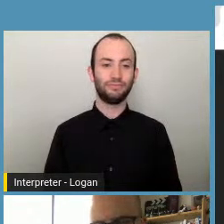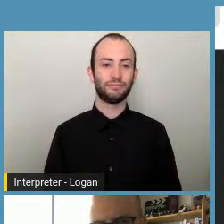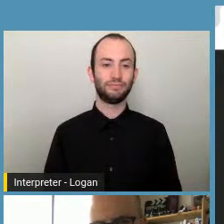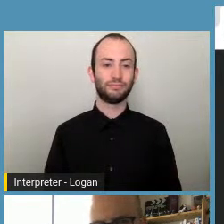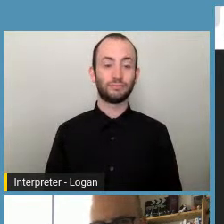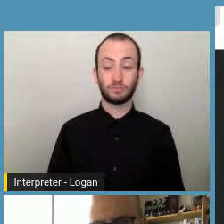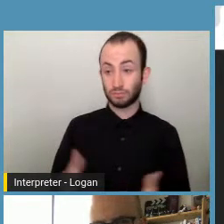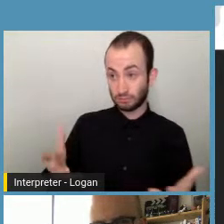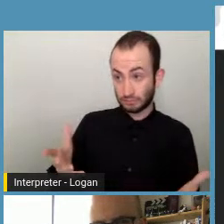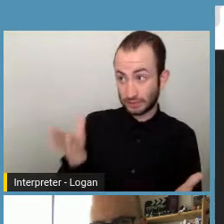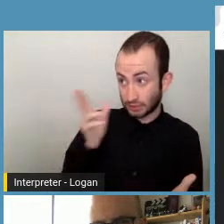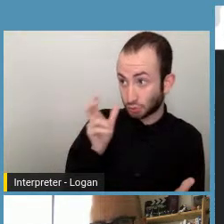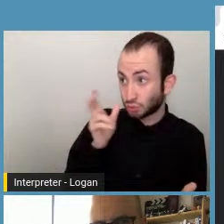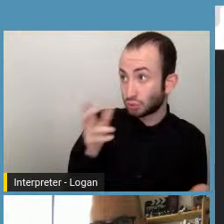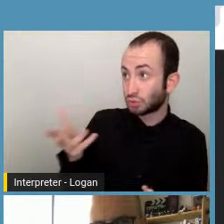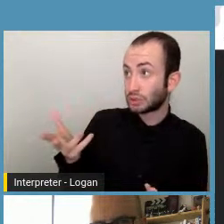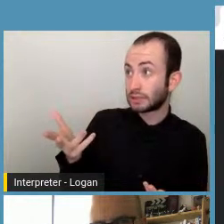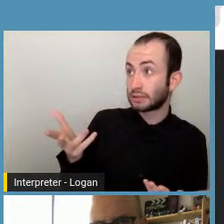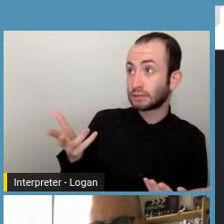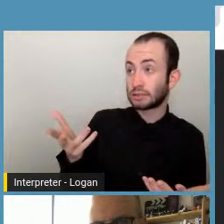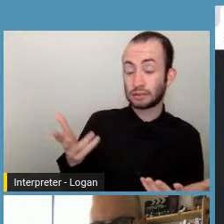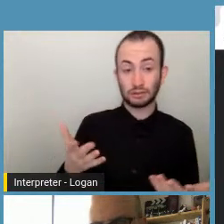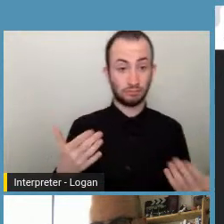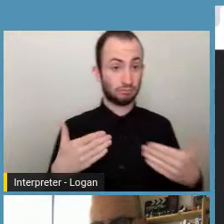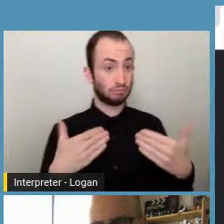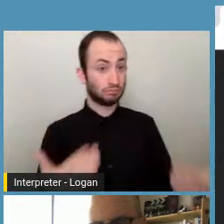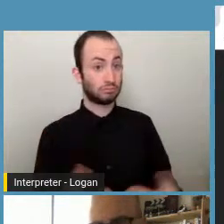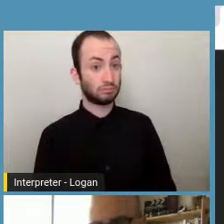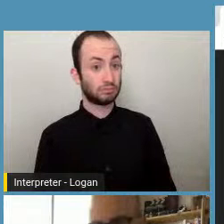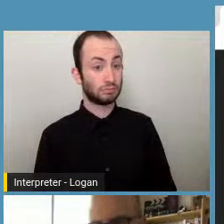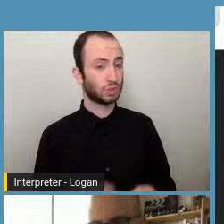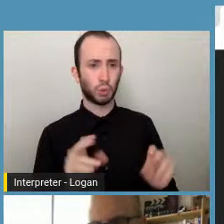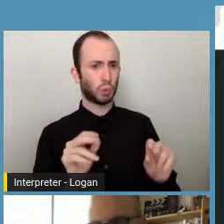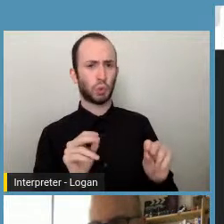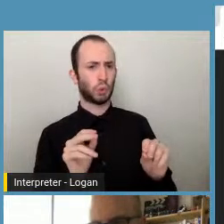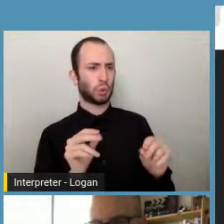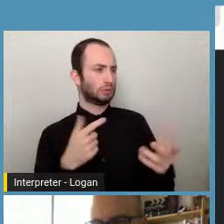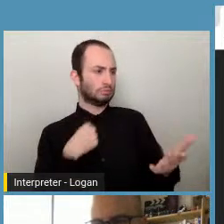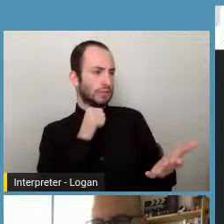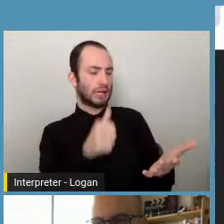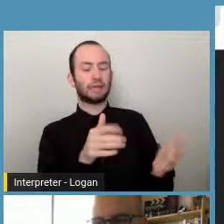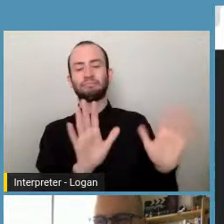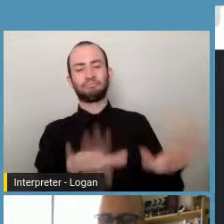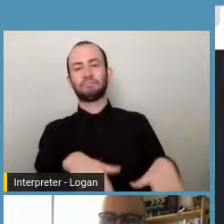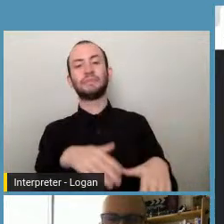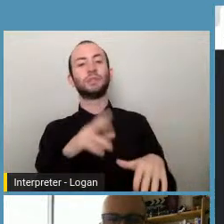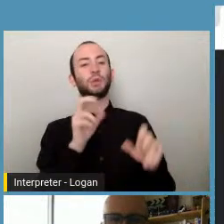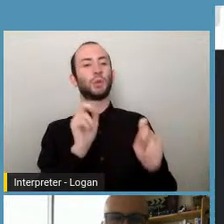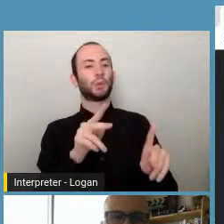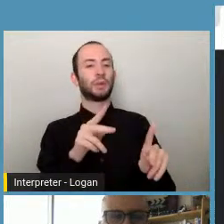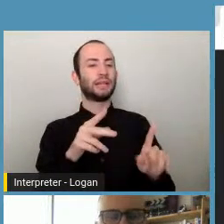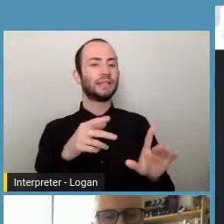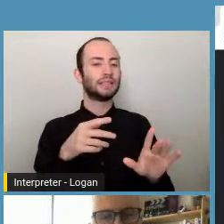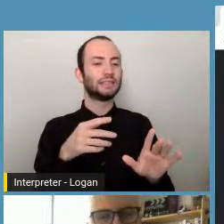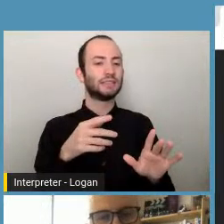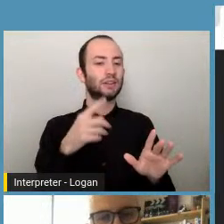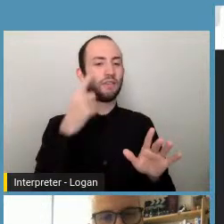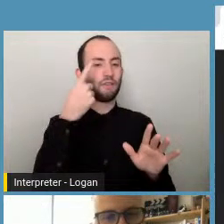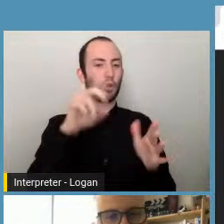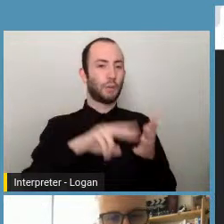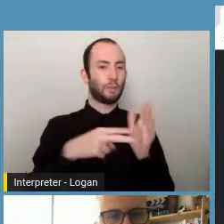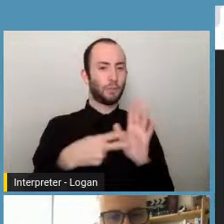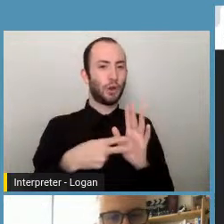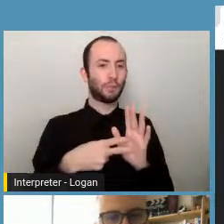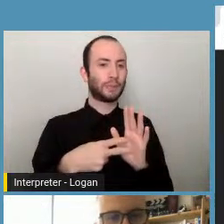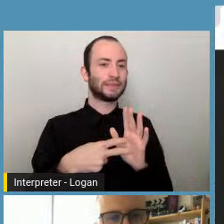Are you hearing it? Let's find out. No, I'm not. So that's fine. What I'll do, just for purposes of demonstration, we can skip